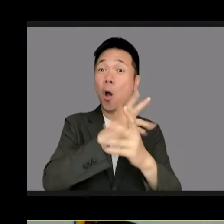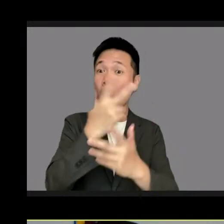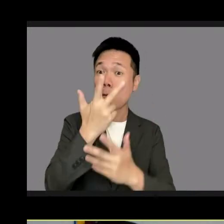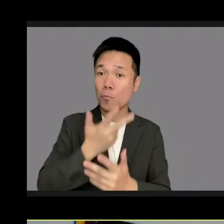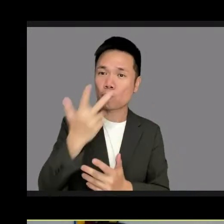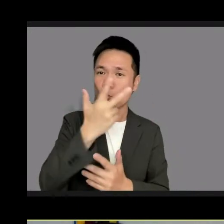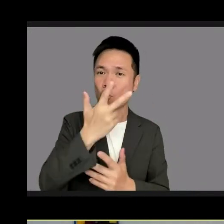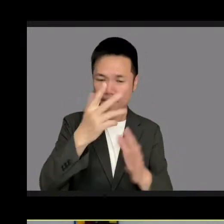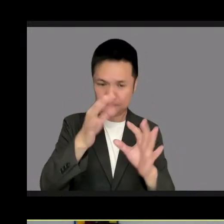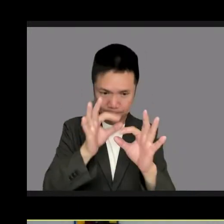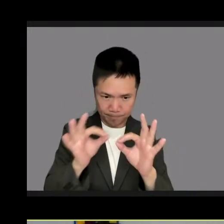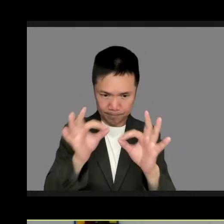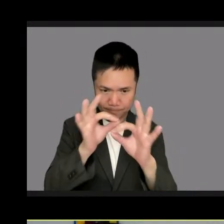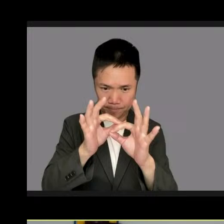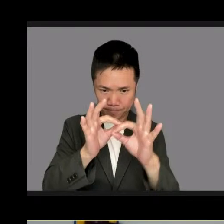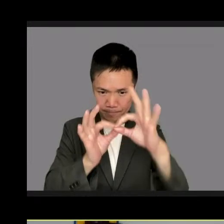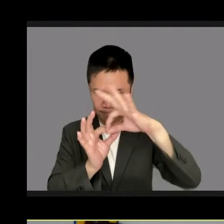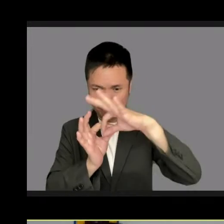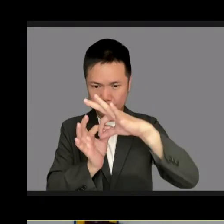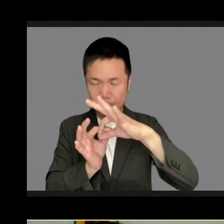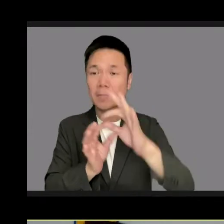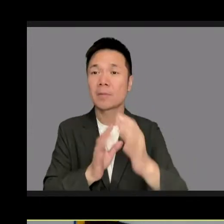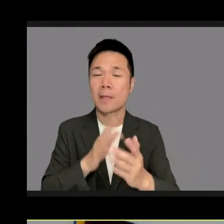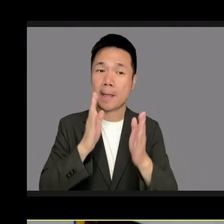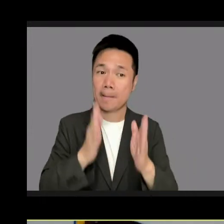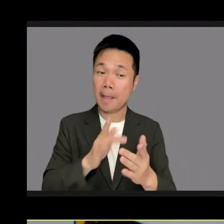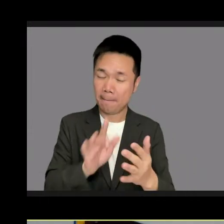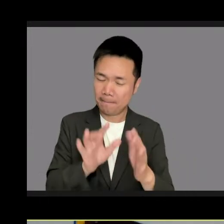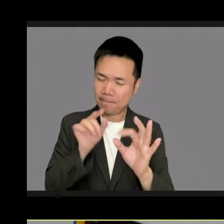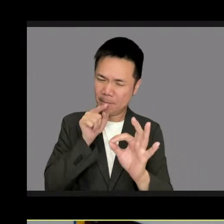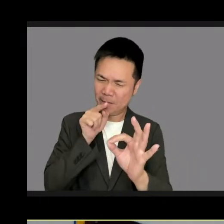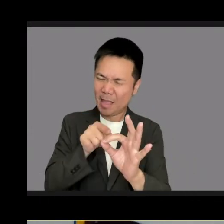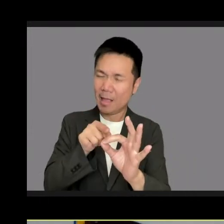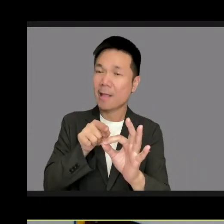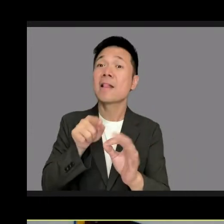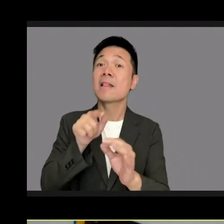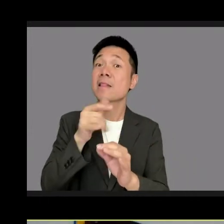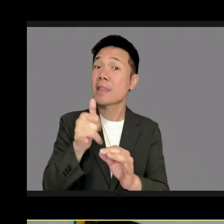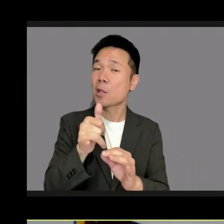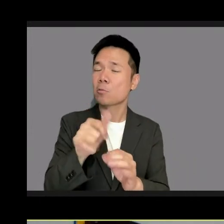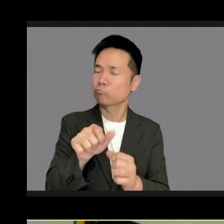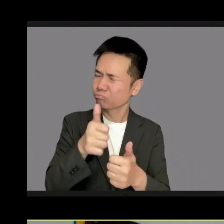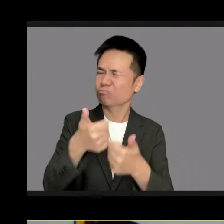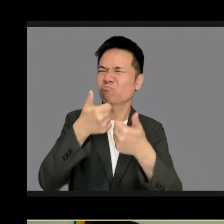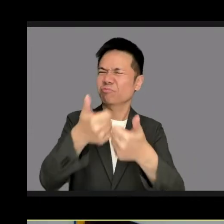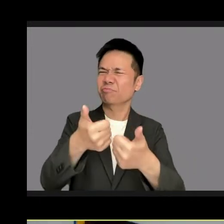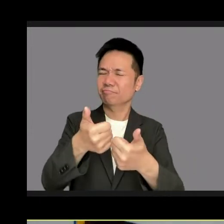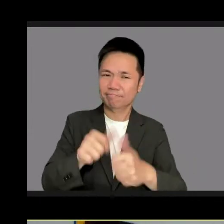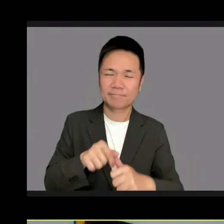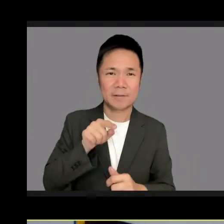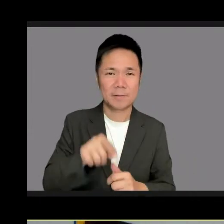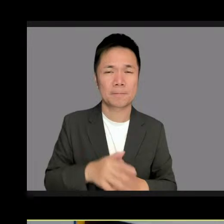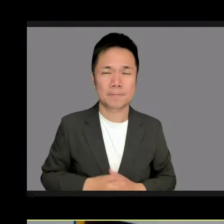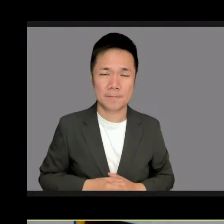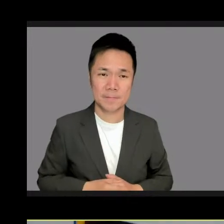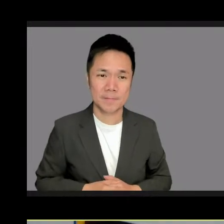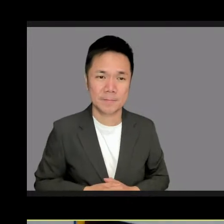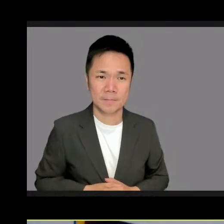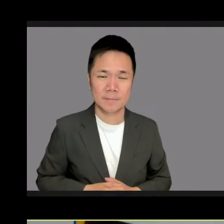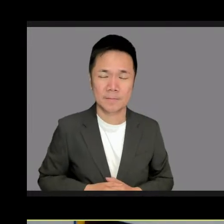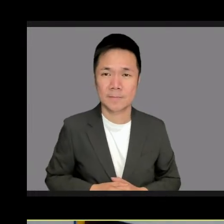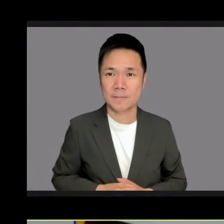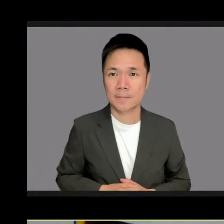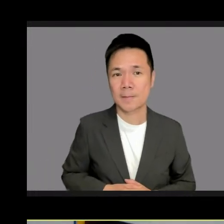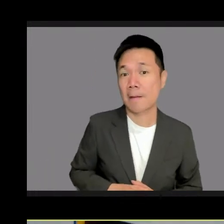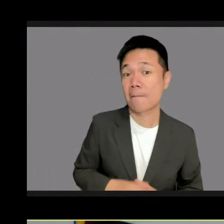So when all these three things are there, then these standards are made and are more useful